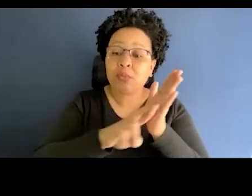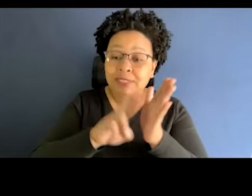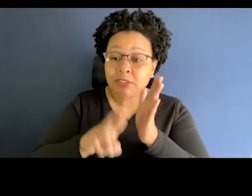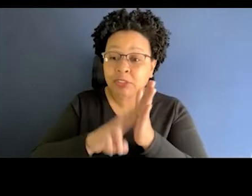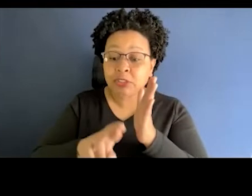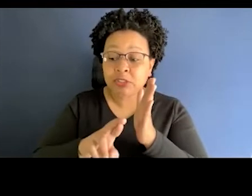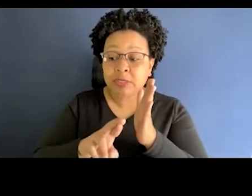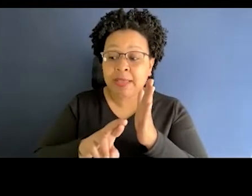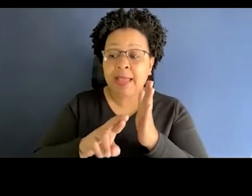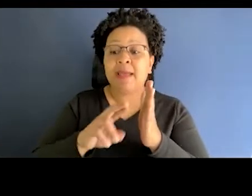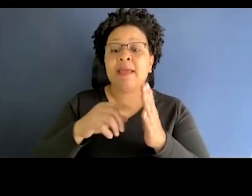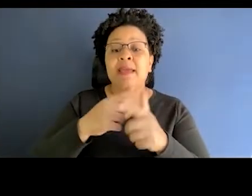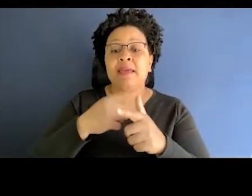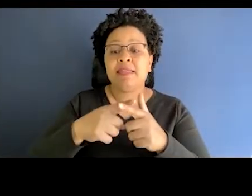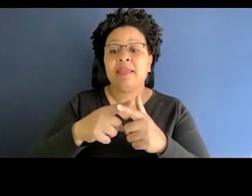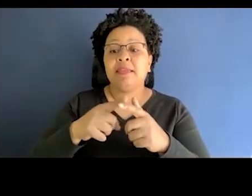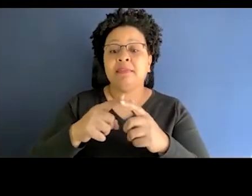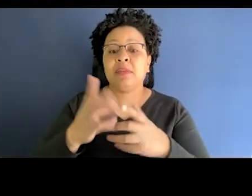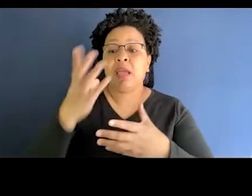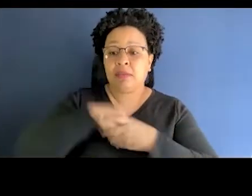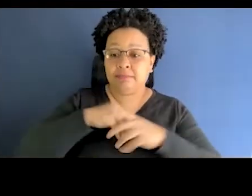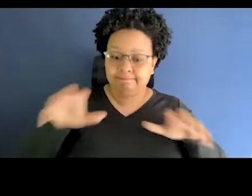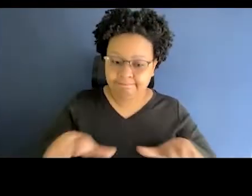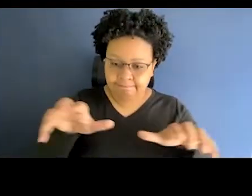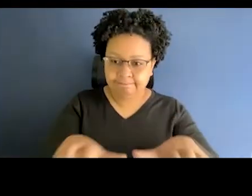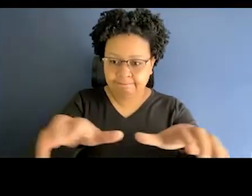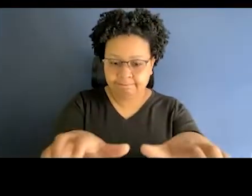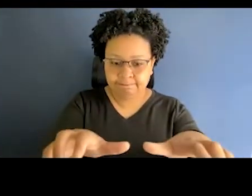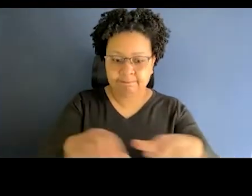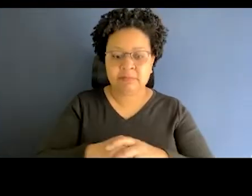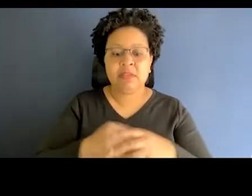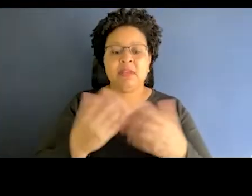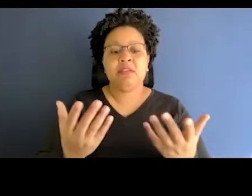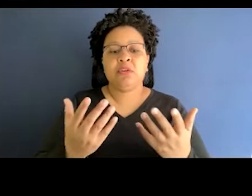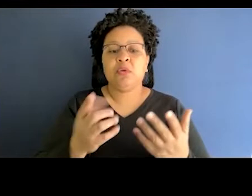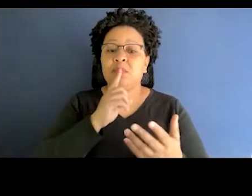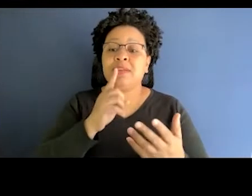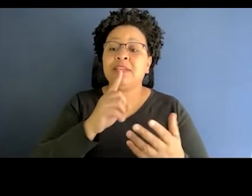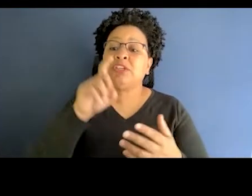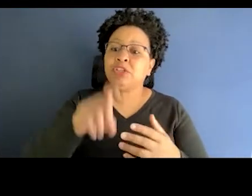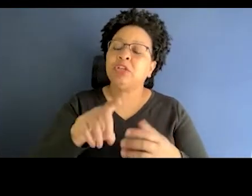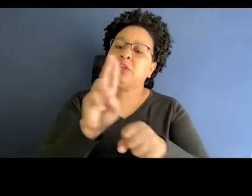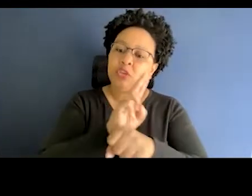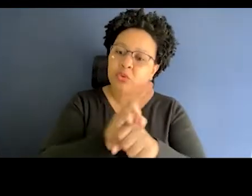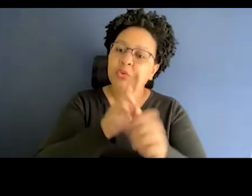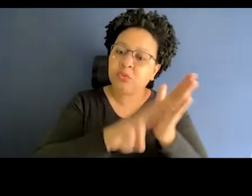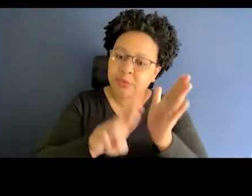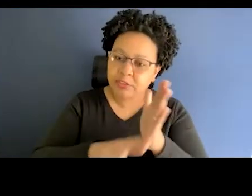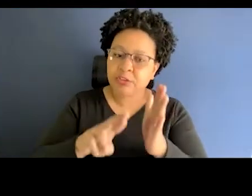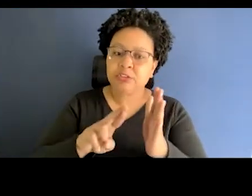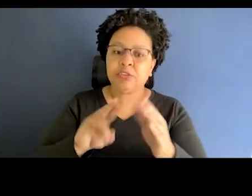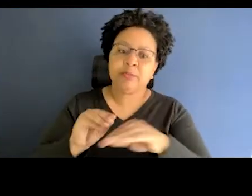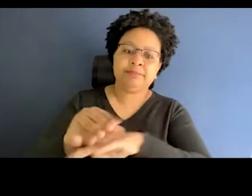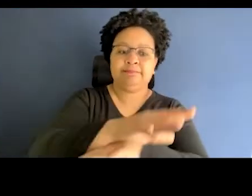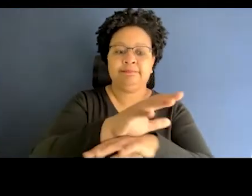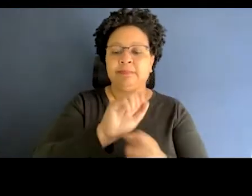practice and how research can be made and should really in a lot of ways be used to be able to affect change. So how